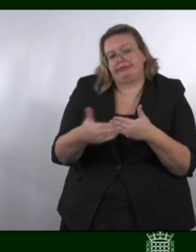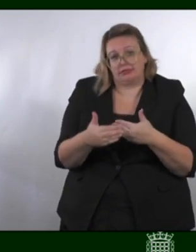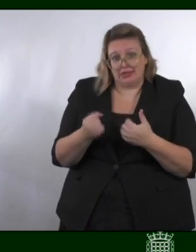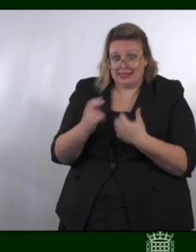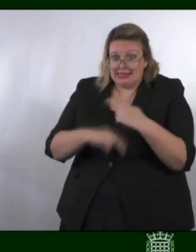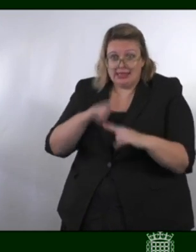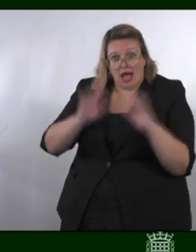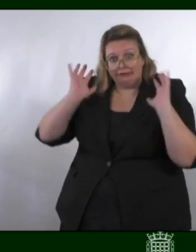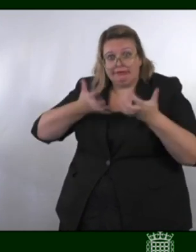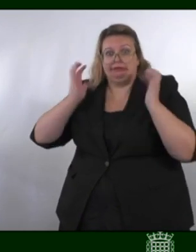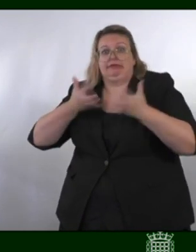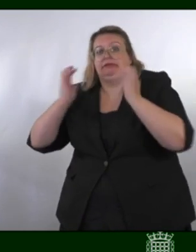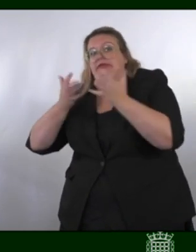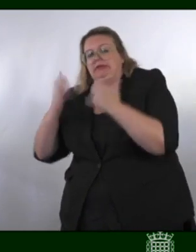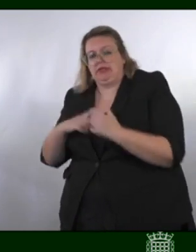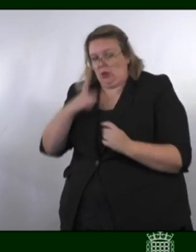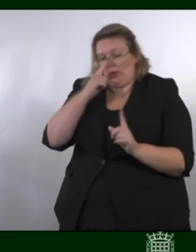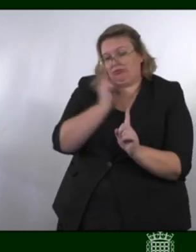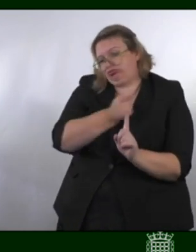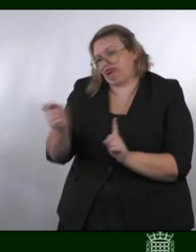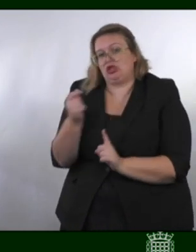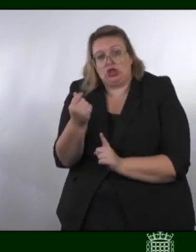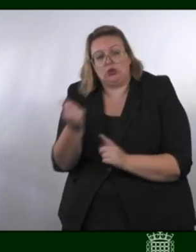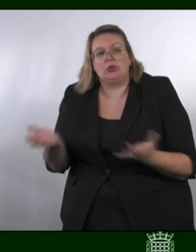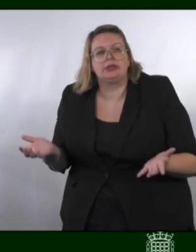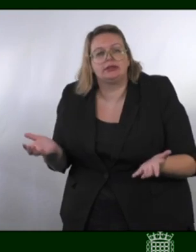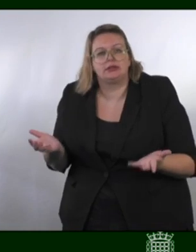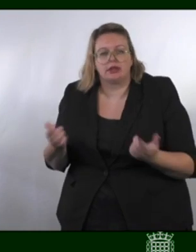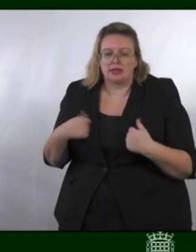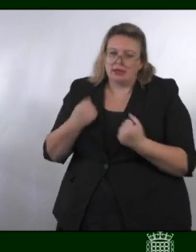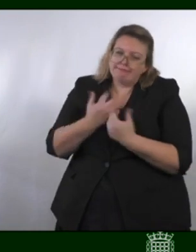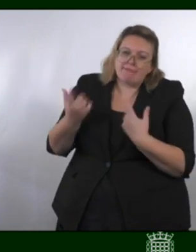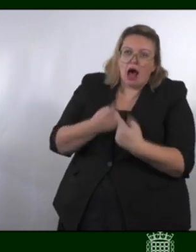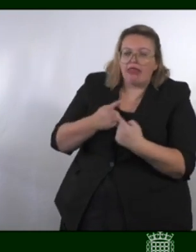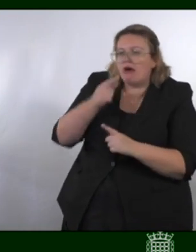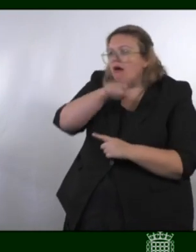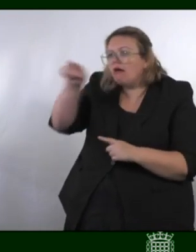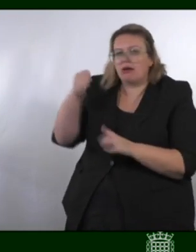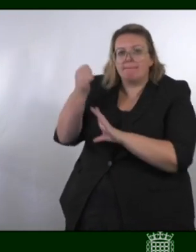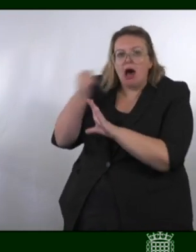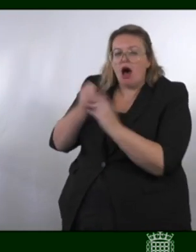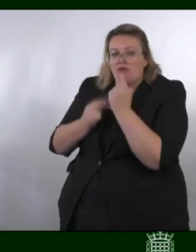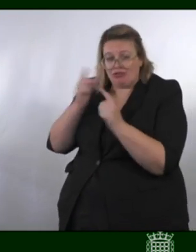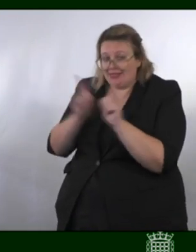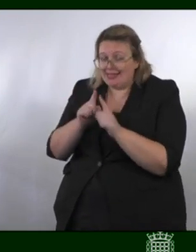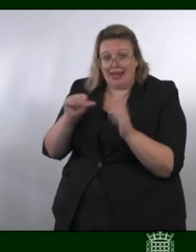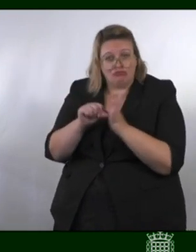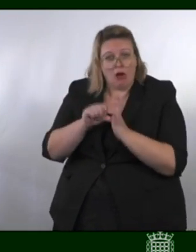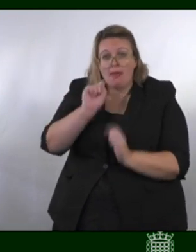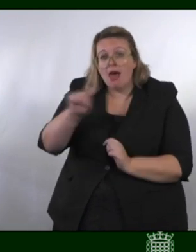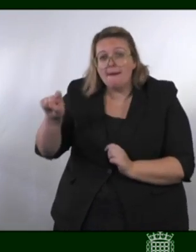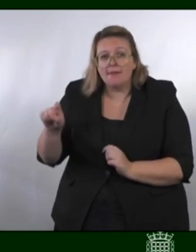the prospect of being laid off with no pay. Countless other bars, restaurants and pubs tell the same story. Will